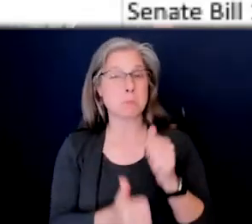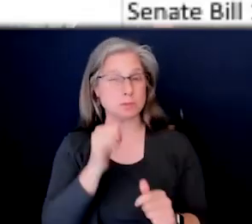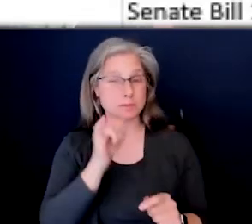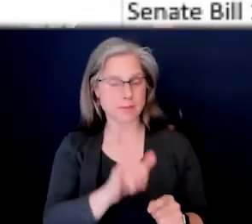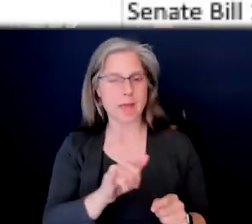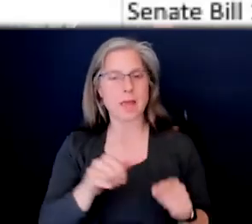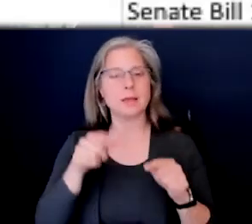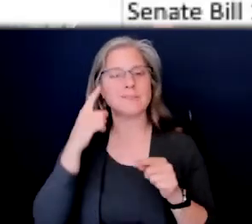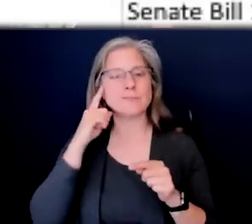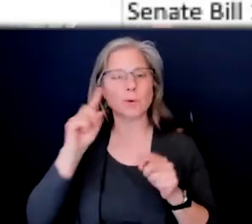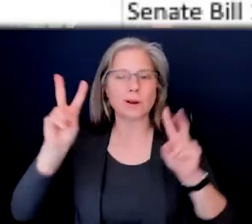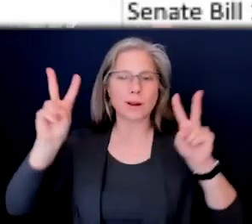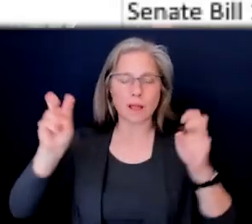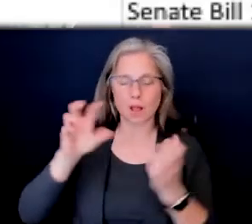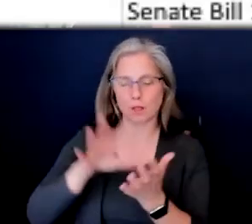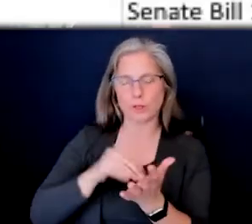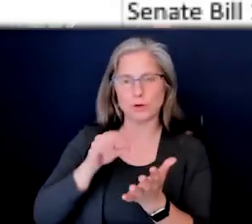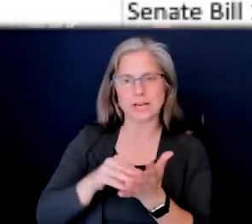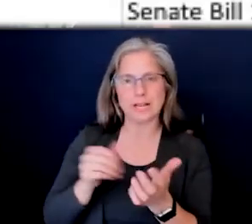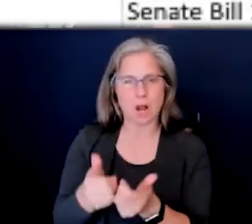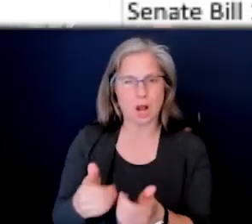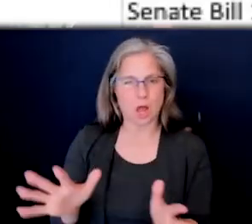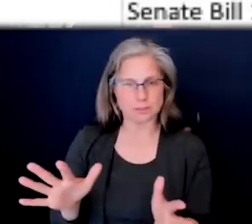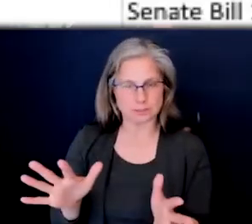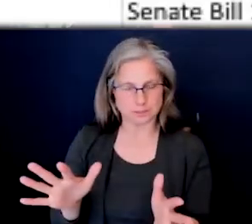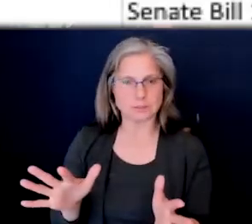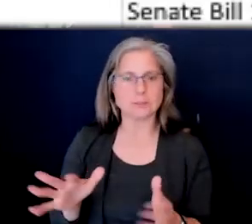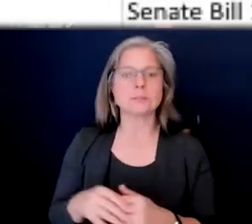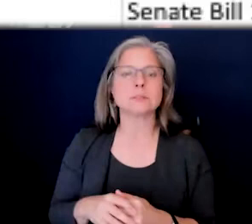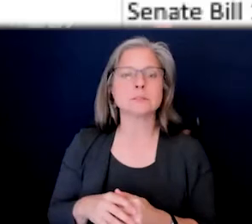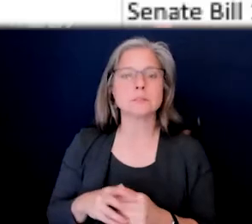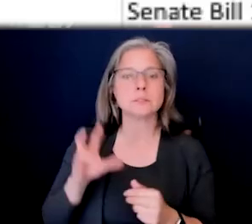loss mitigation here, which we have